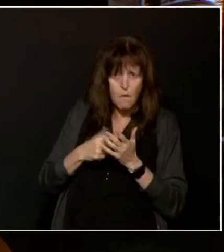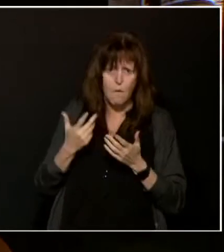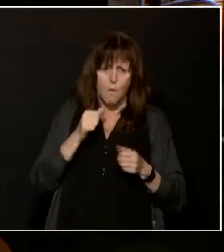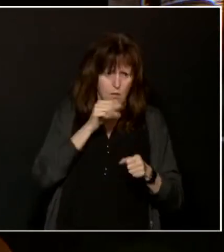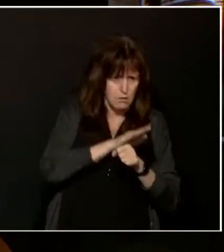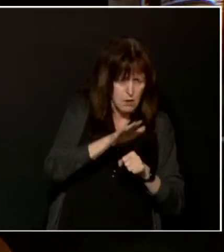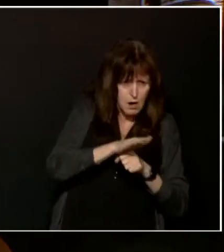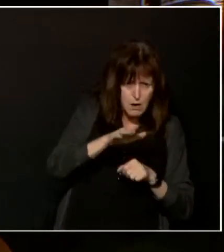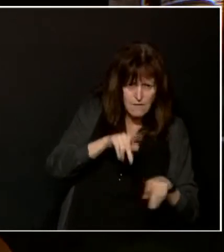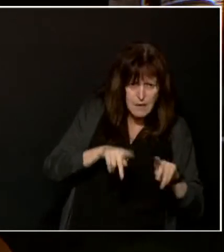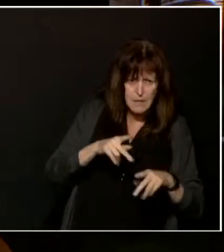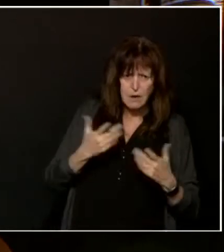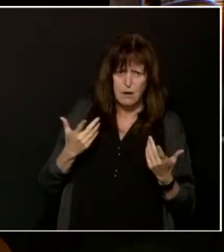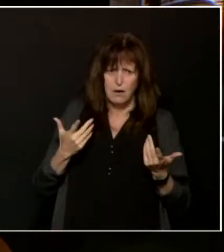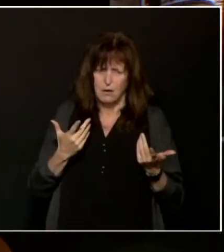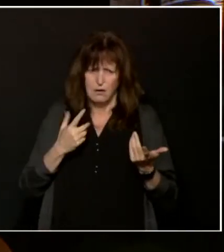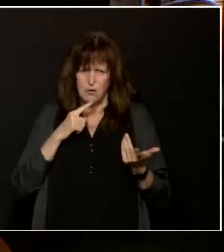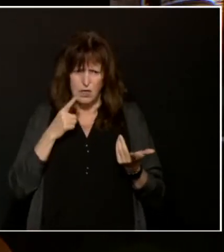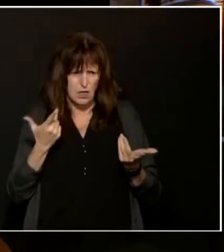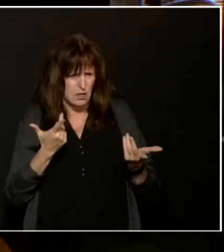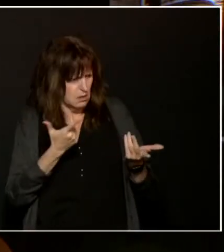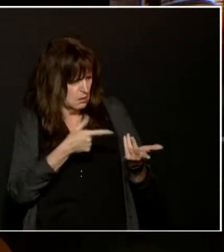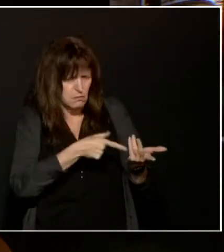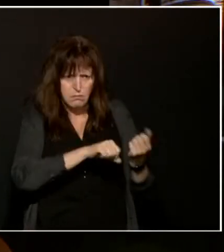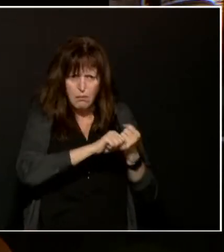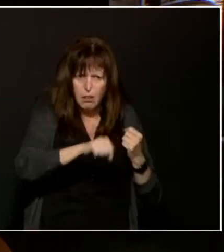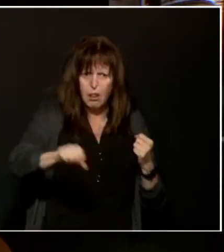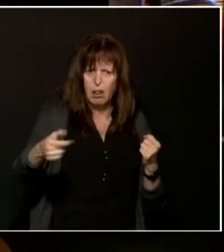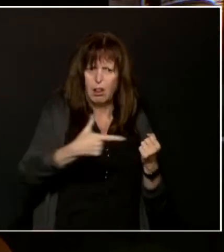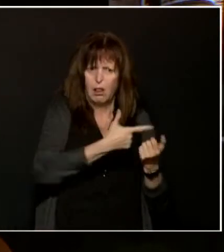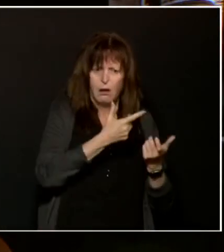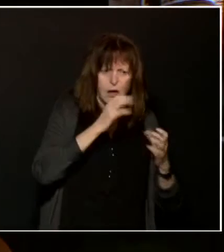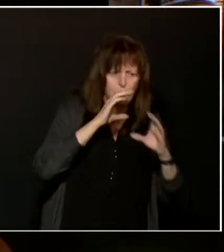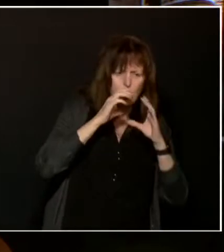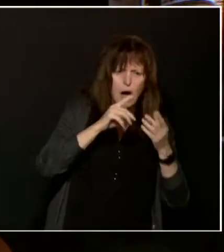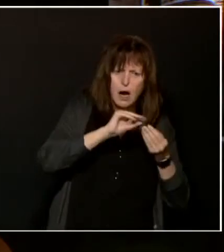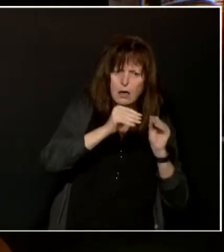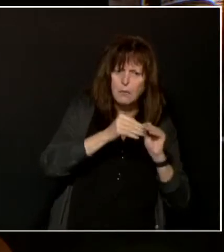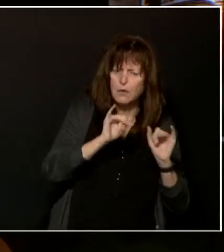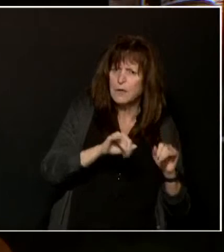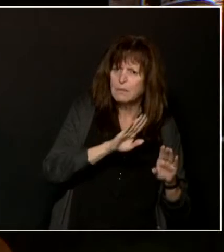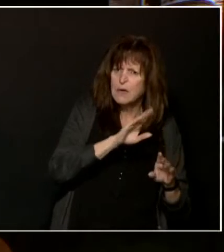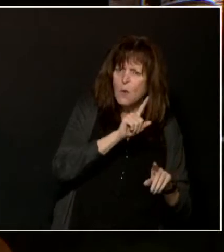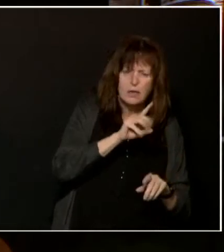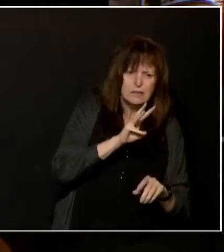publicly communicate the count of B1617 in a timely manner?